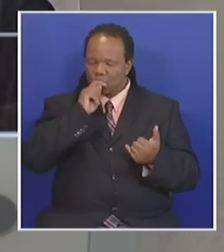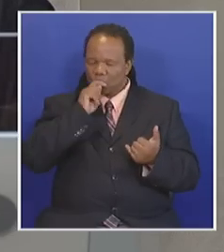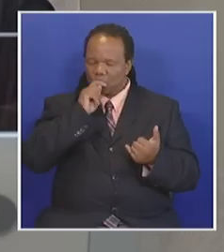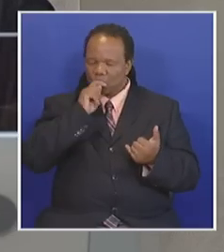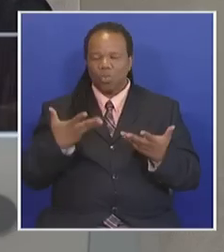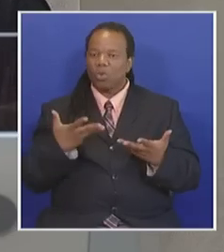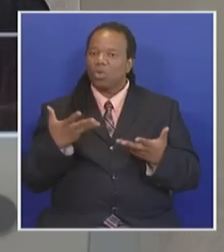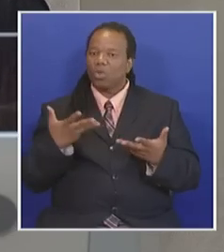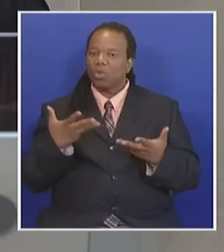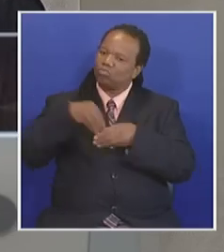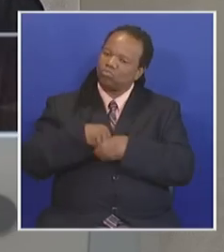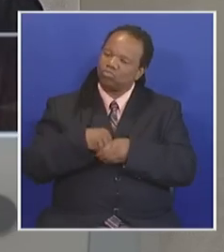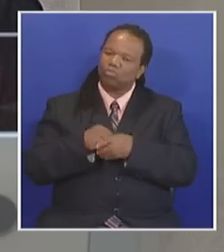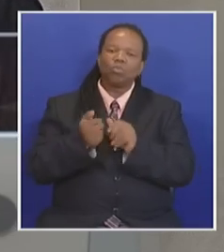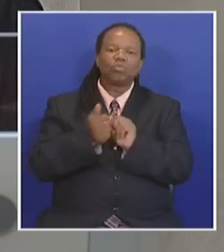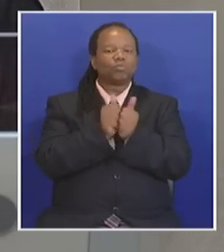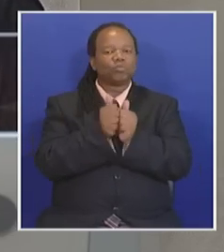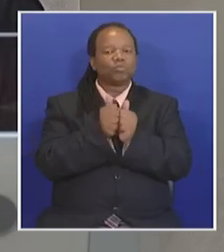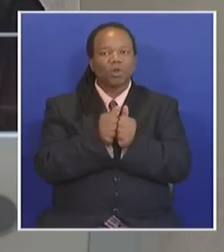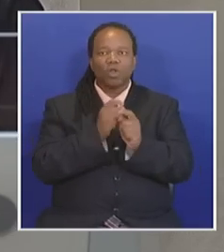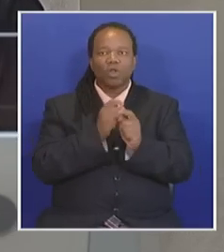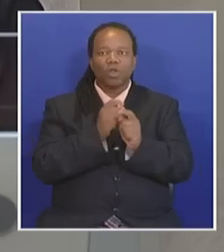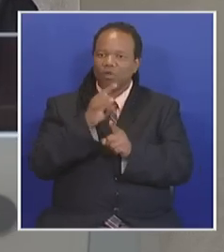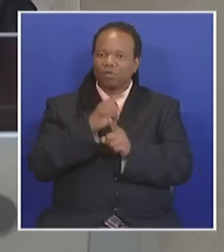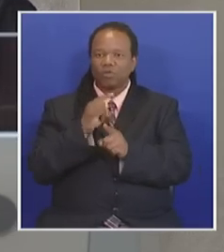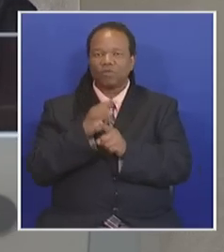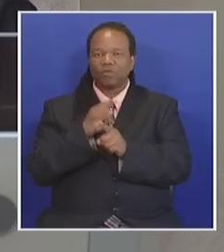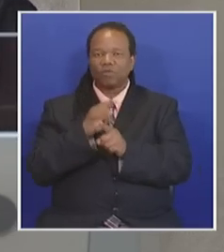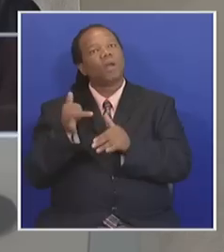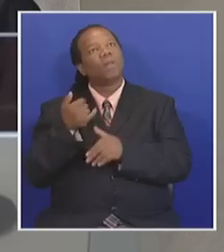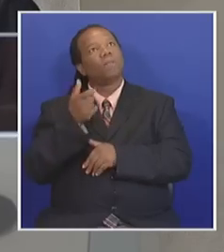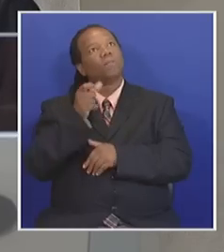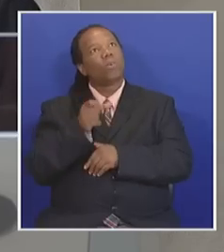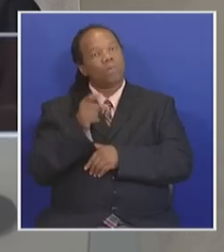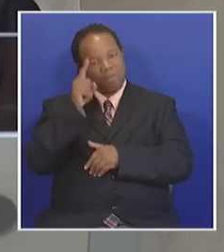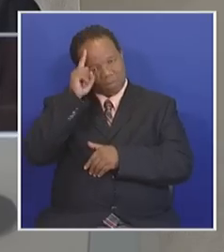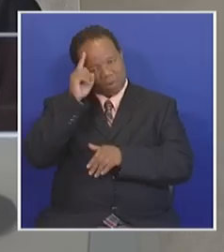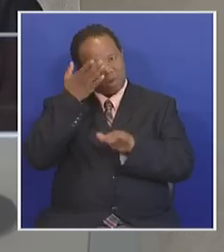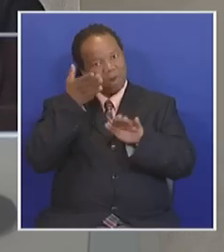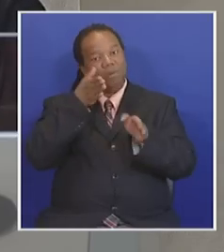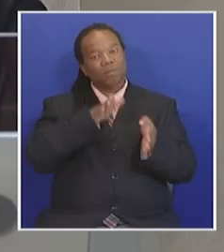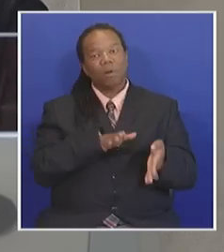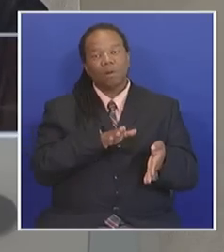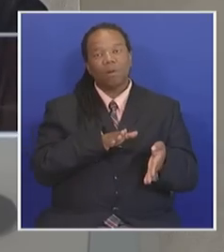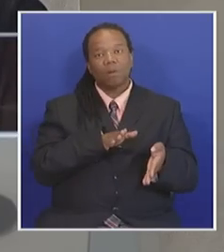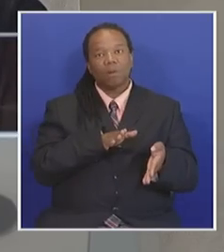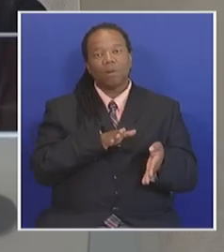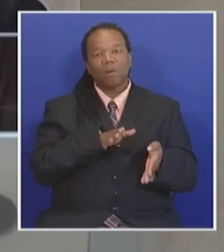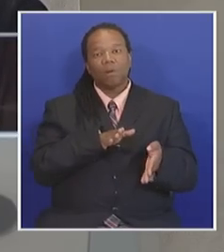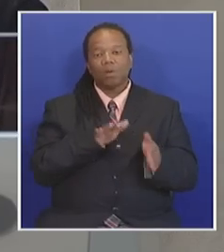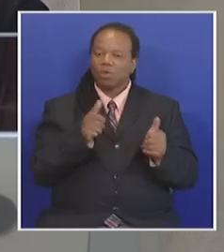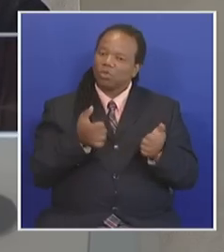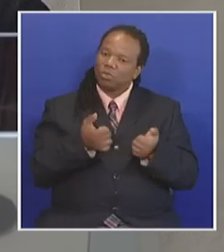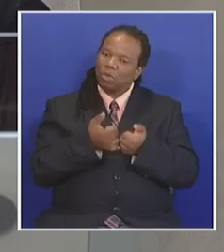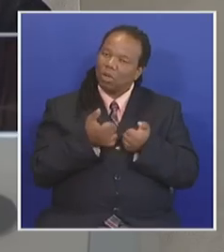sport achievements, as well as the sorrow of the passing of one of our greatest statesmen. Our challenge is to continue building and